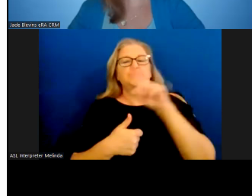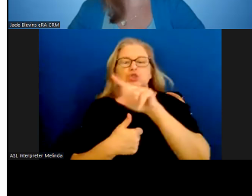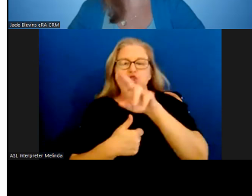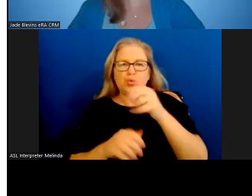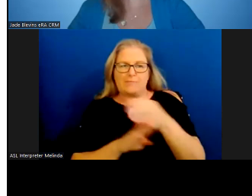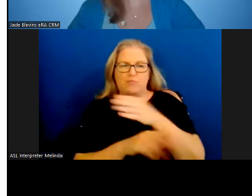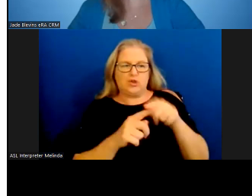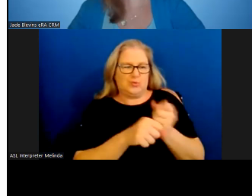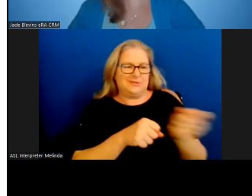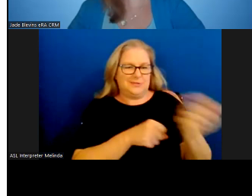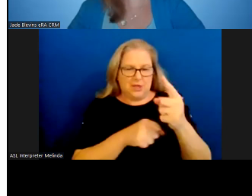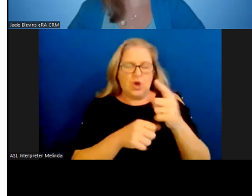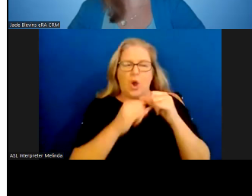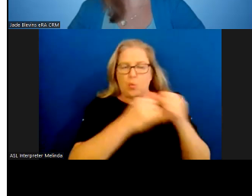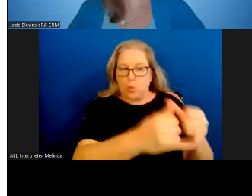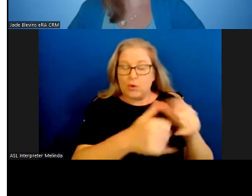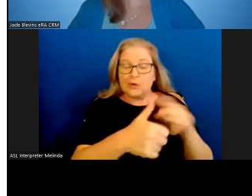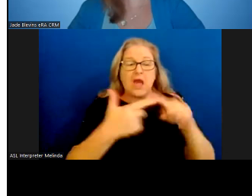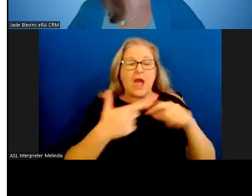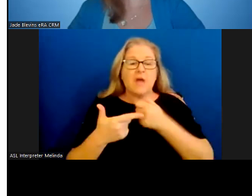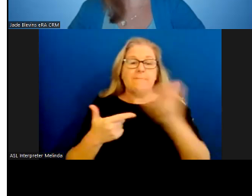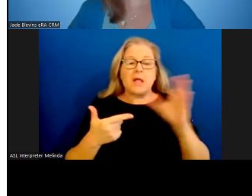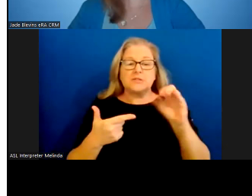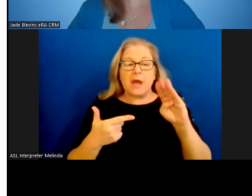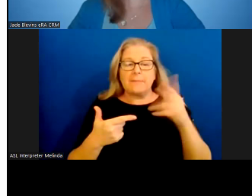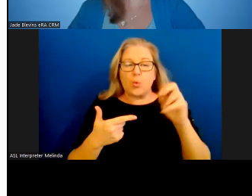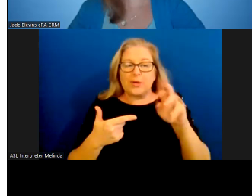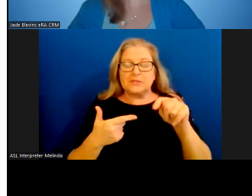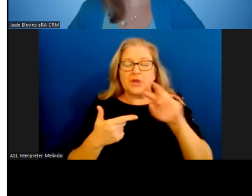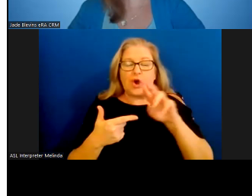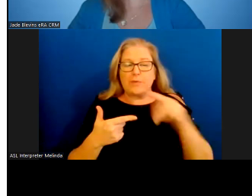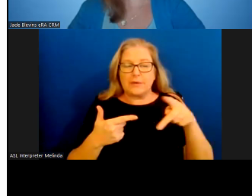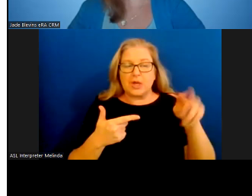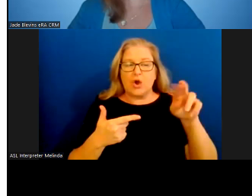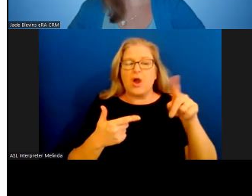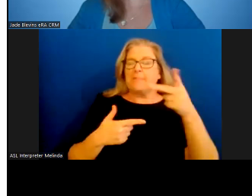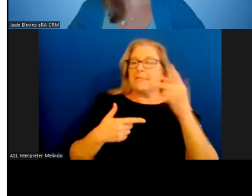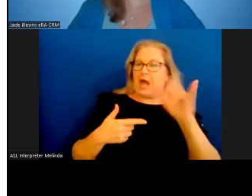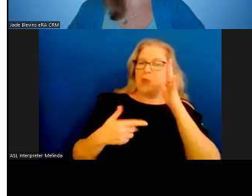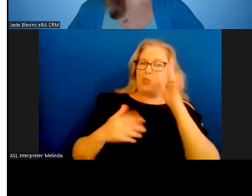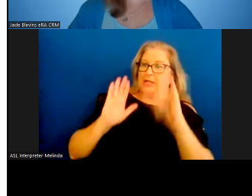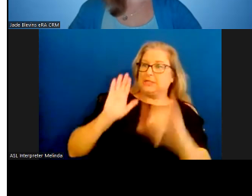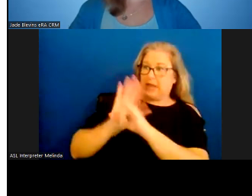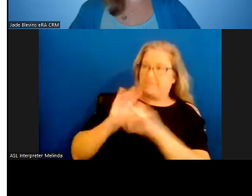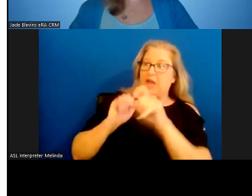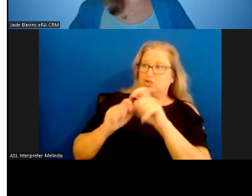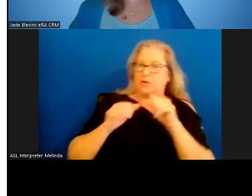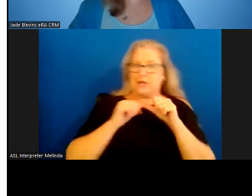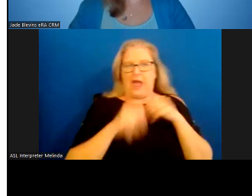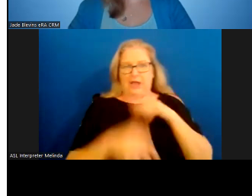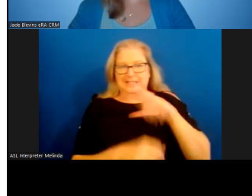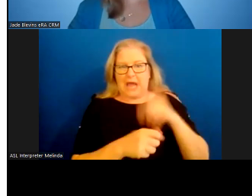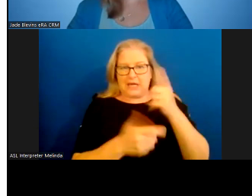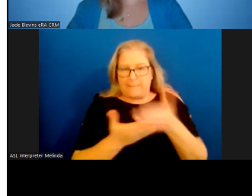award. We have multi-component RPPRs. The PI is going to identify if the RPPR should contain components corresponding